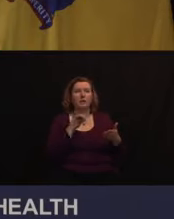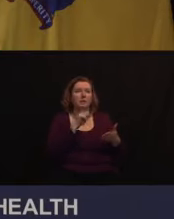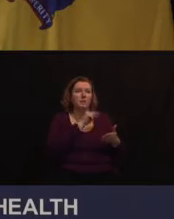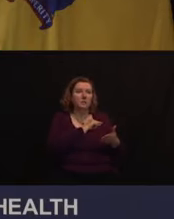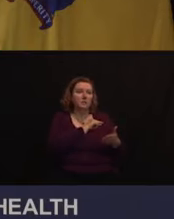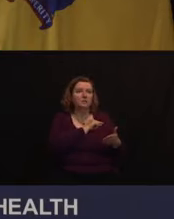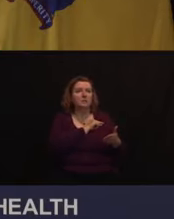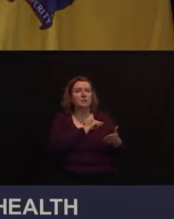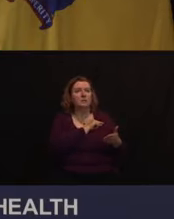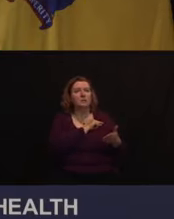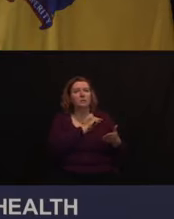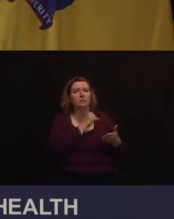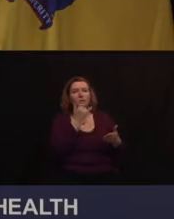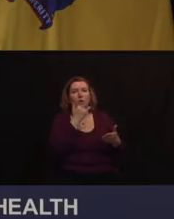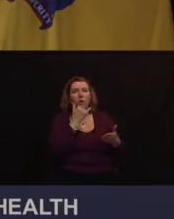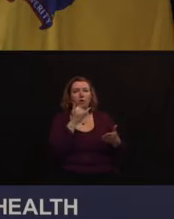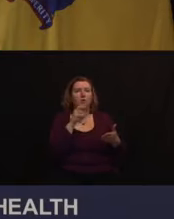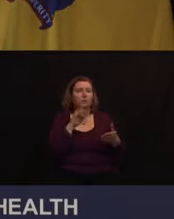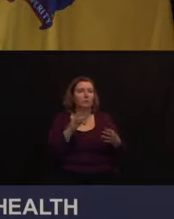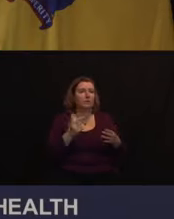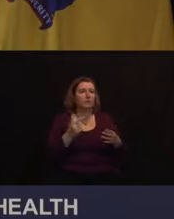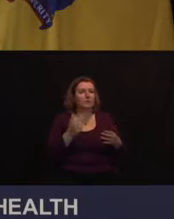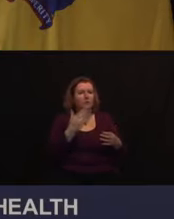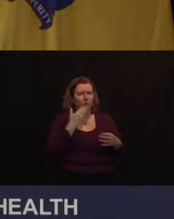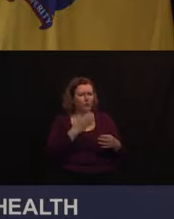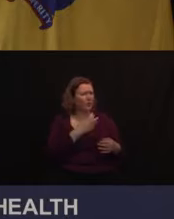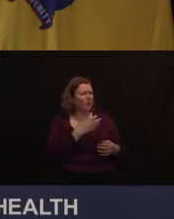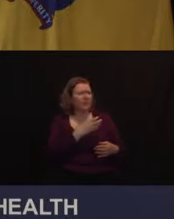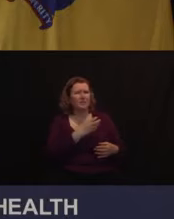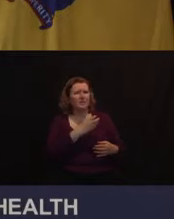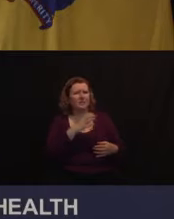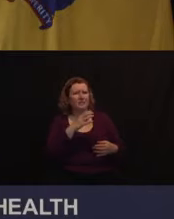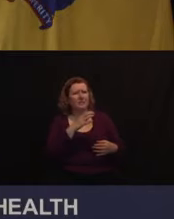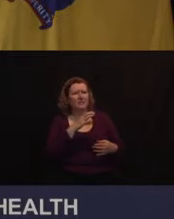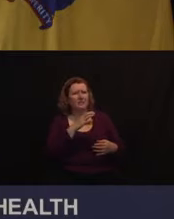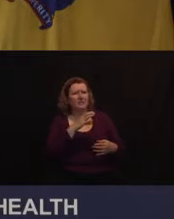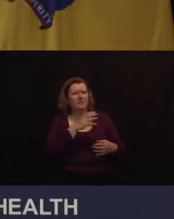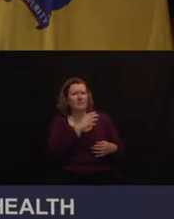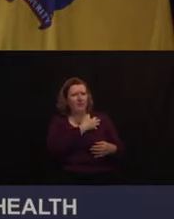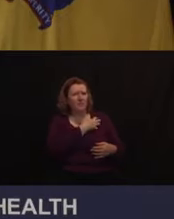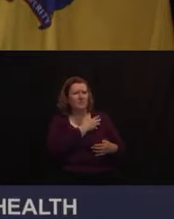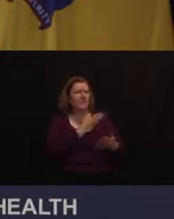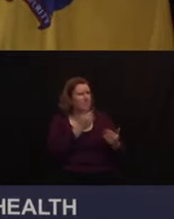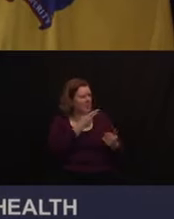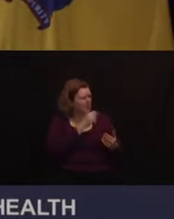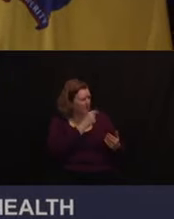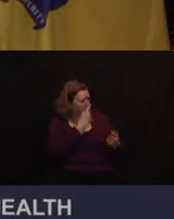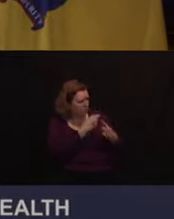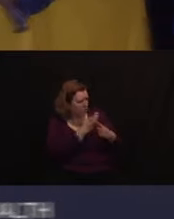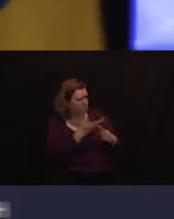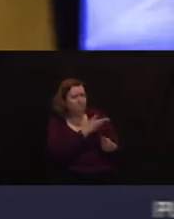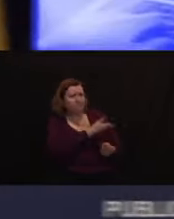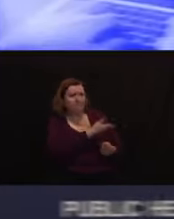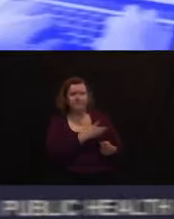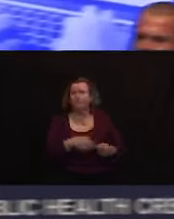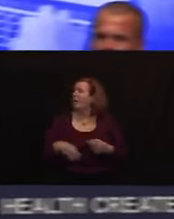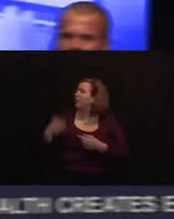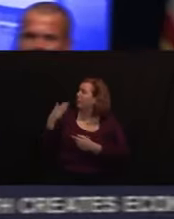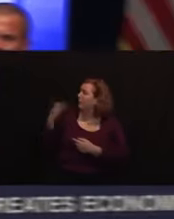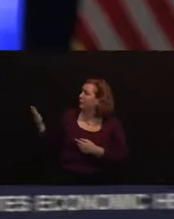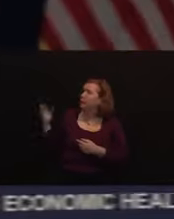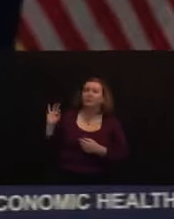have an extraordinary man of character and a great leader, but with that, please jump in with anything you've got. Thank you, Governor, and thanks for the question,